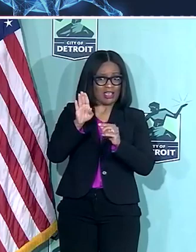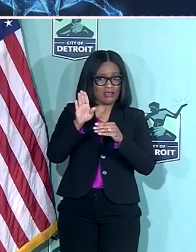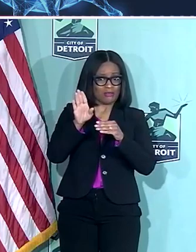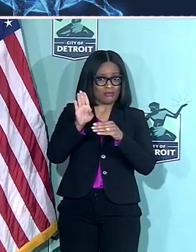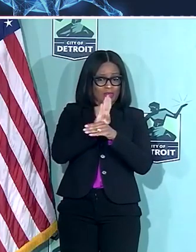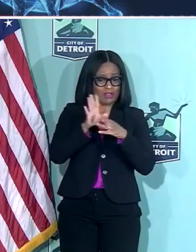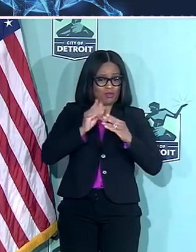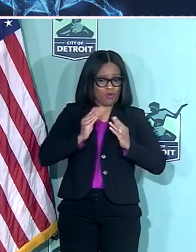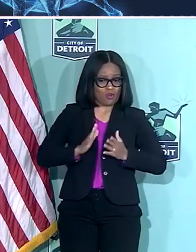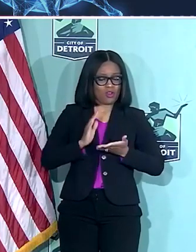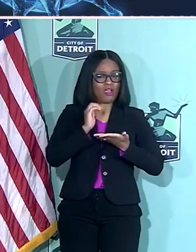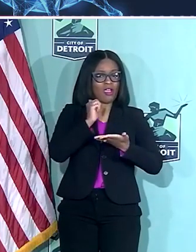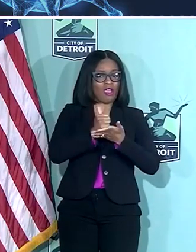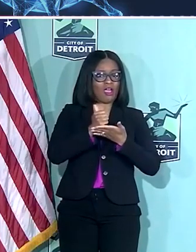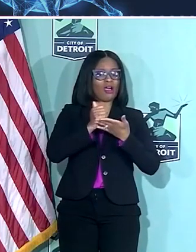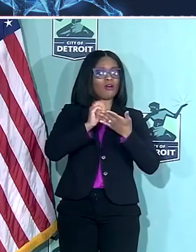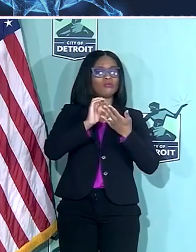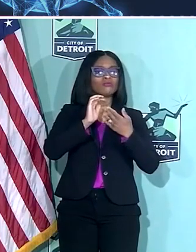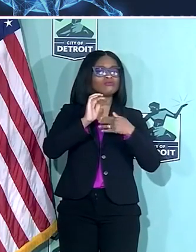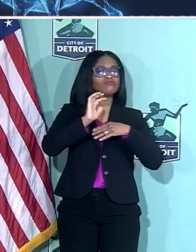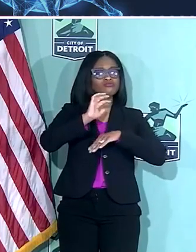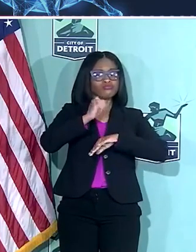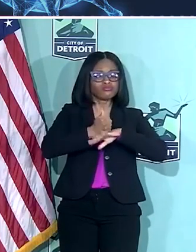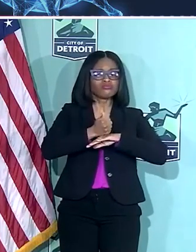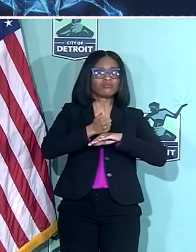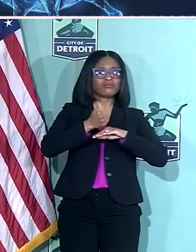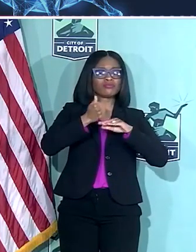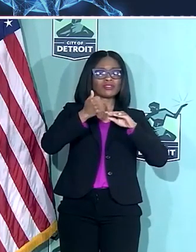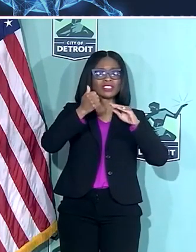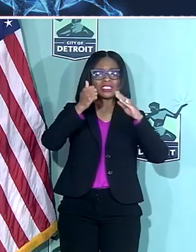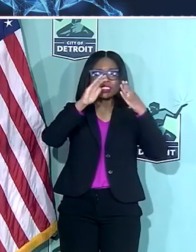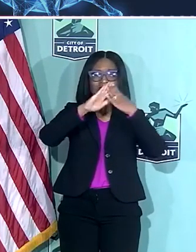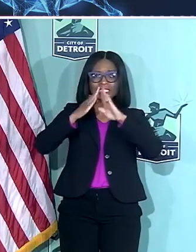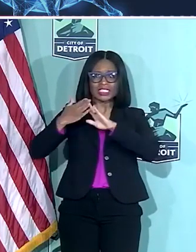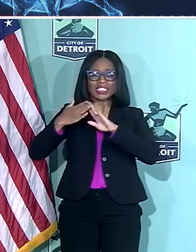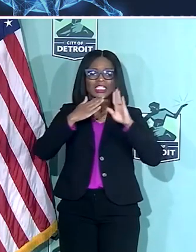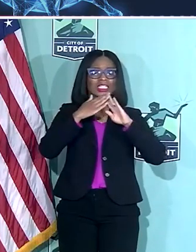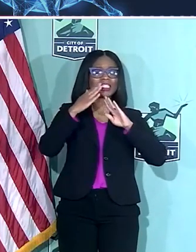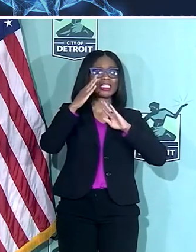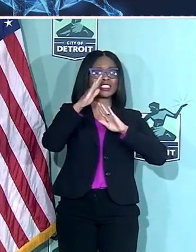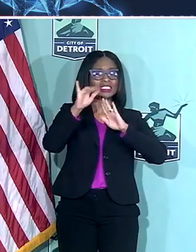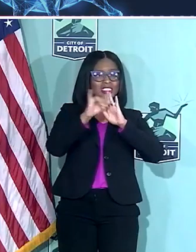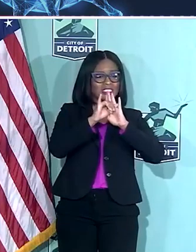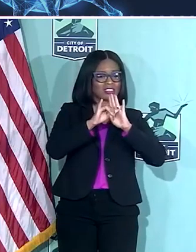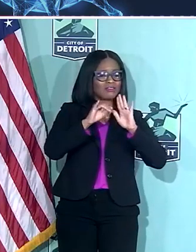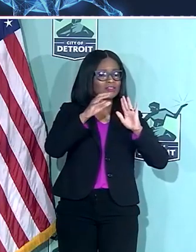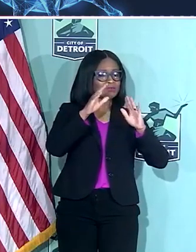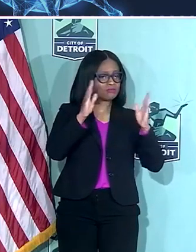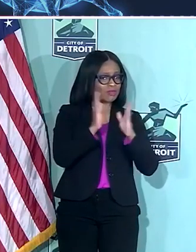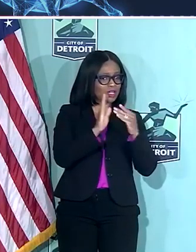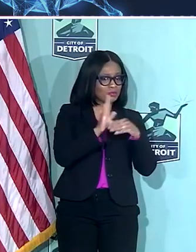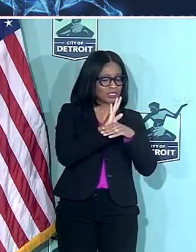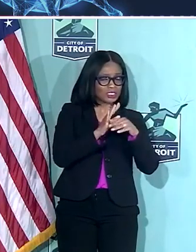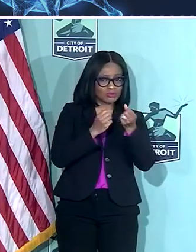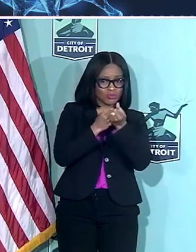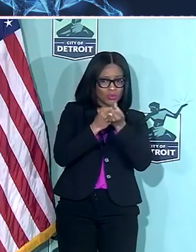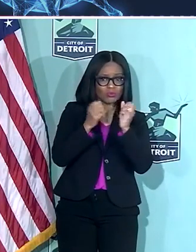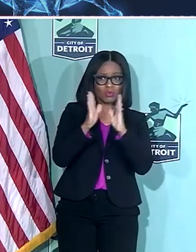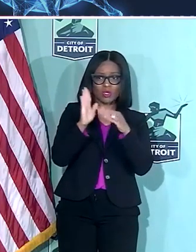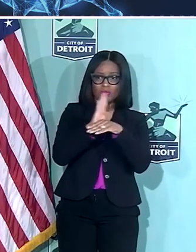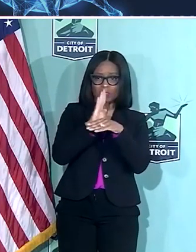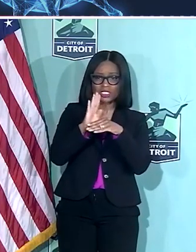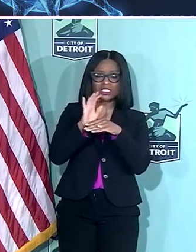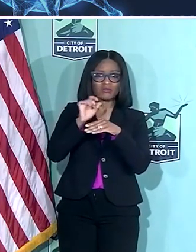that help shape the identity of a city and to make it something really special. He's emphasized the importance of supporting small businesses as long as I've